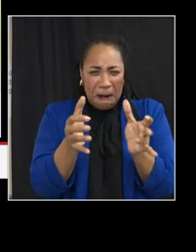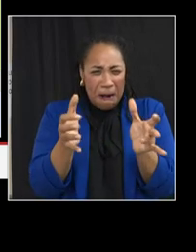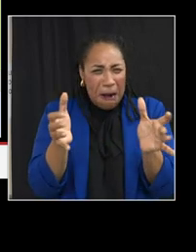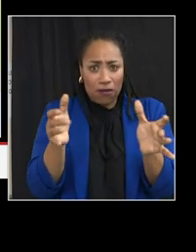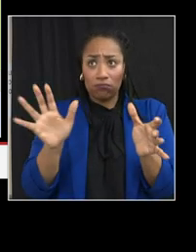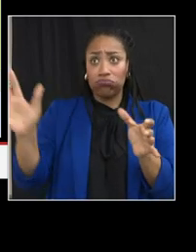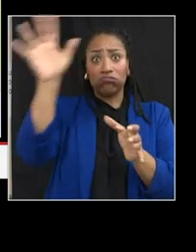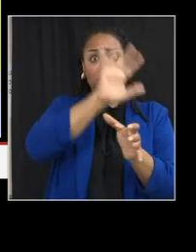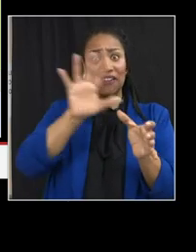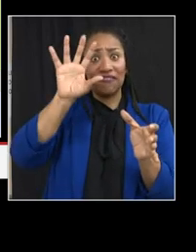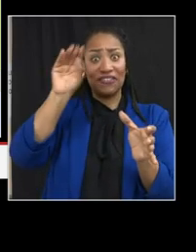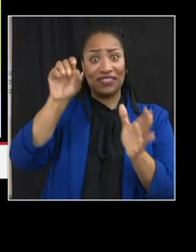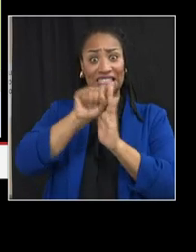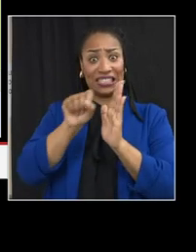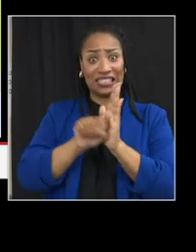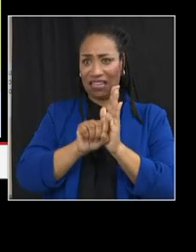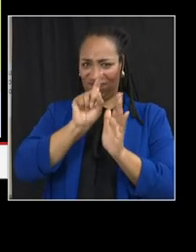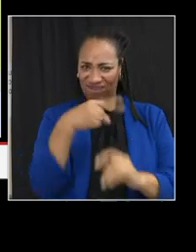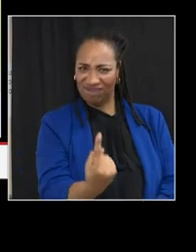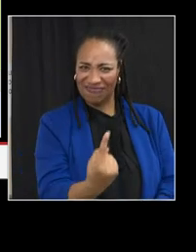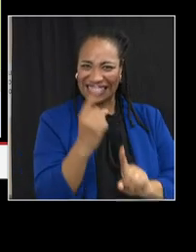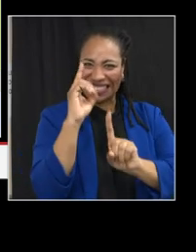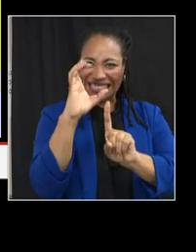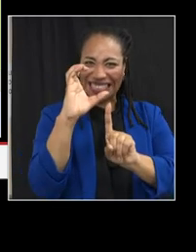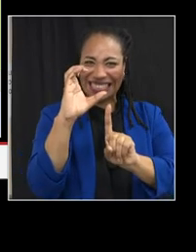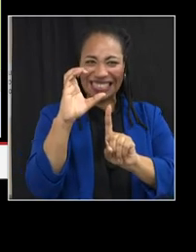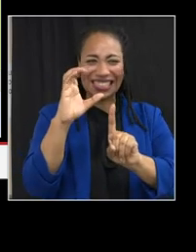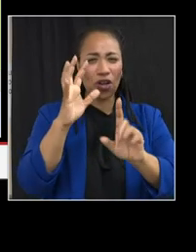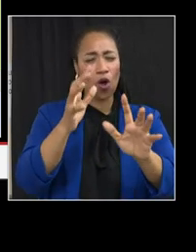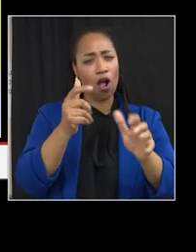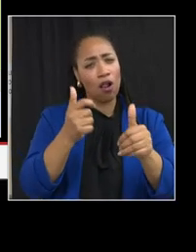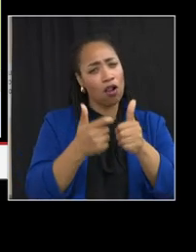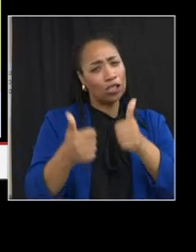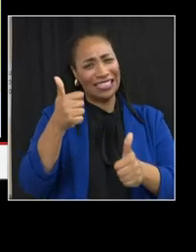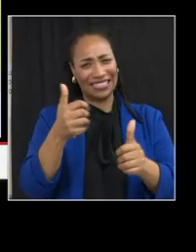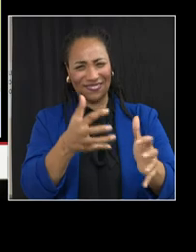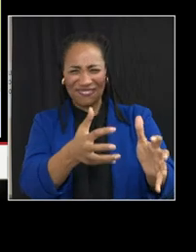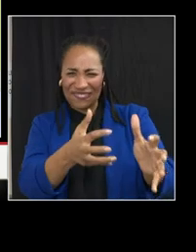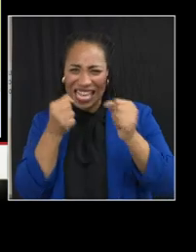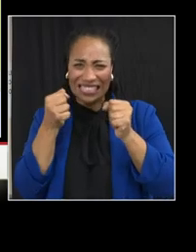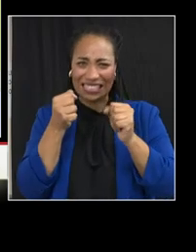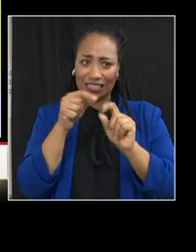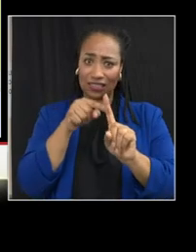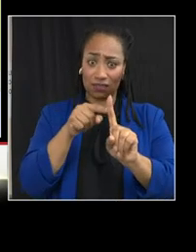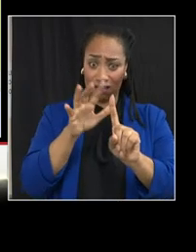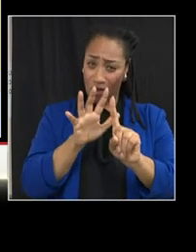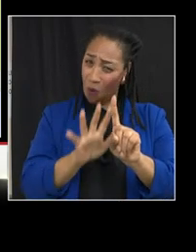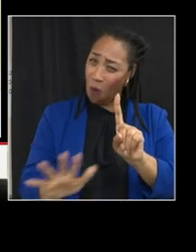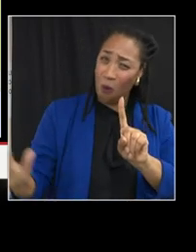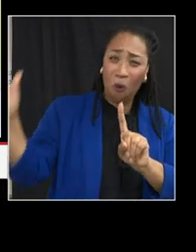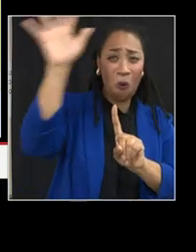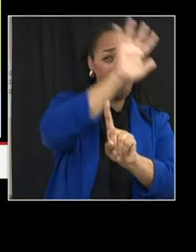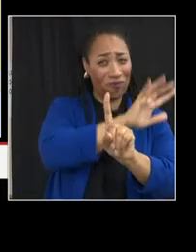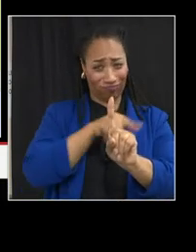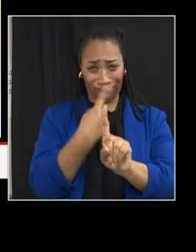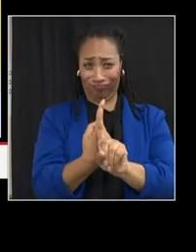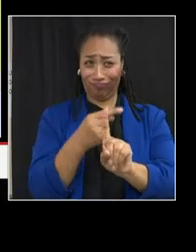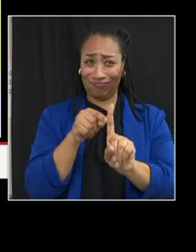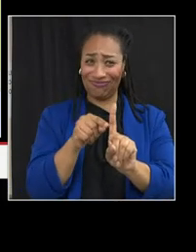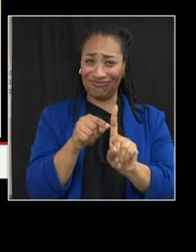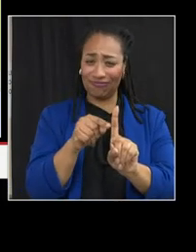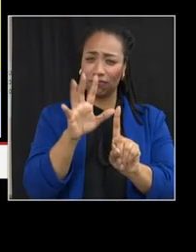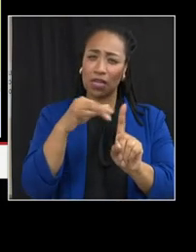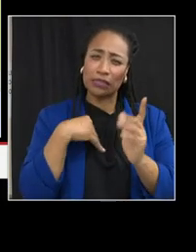nation. We are the fastest growing state in the country. And why do I emphasize